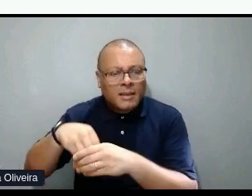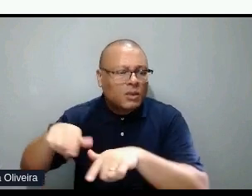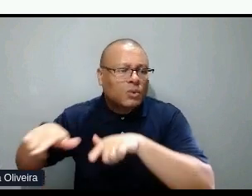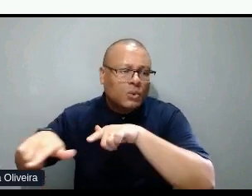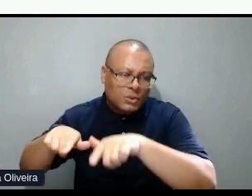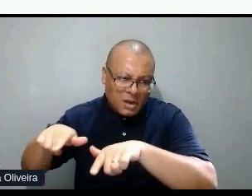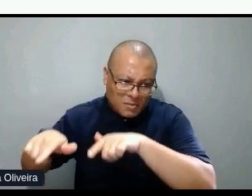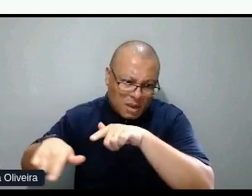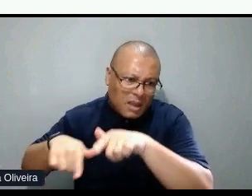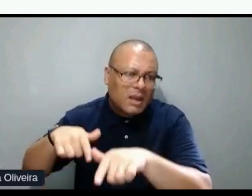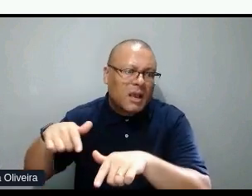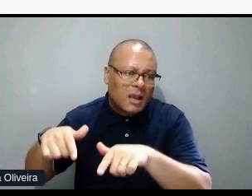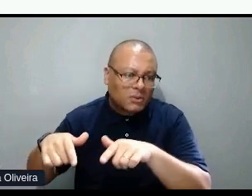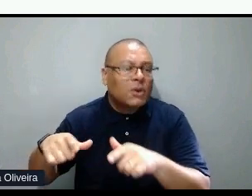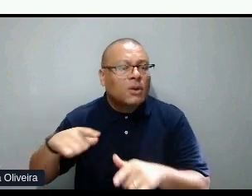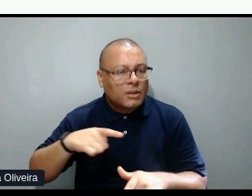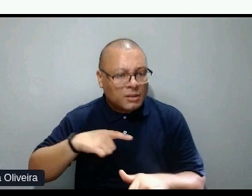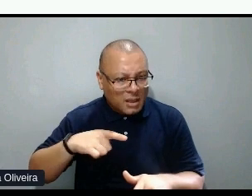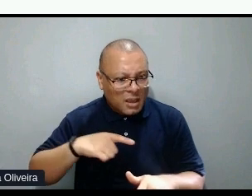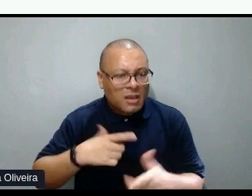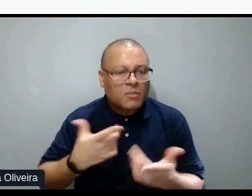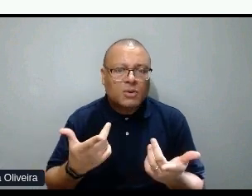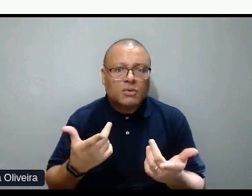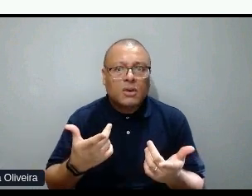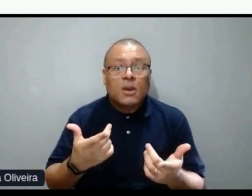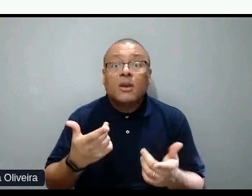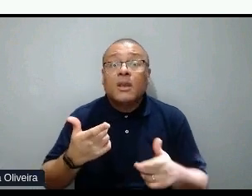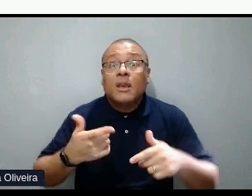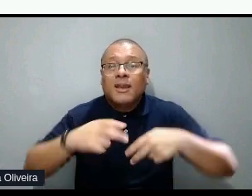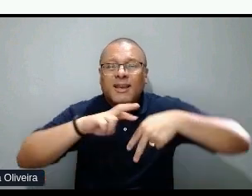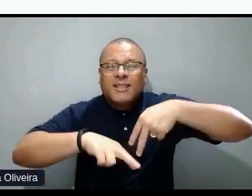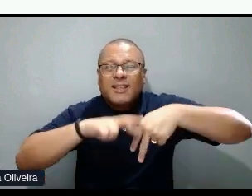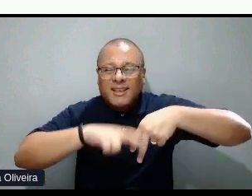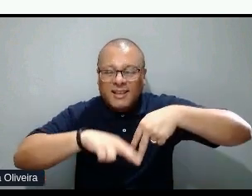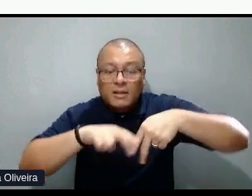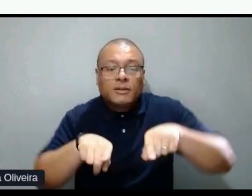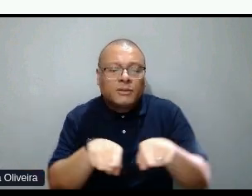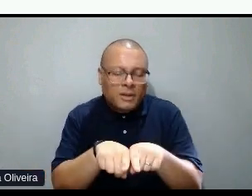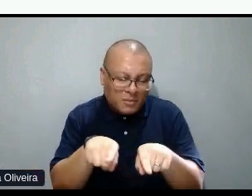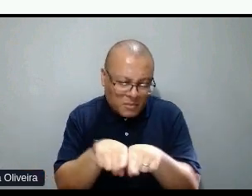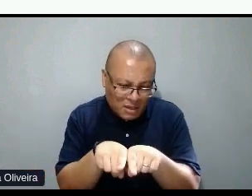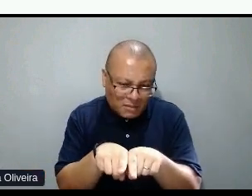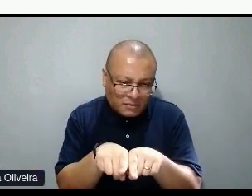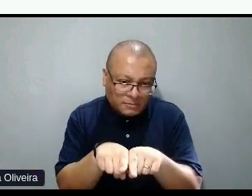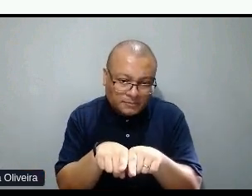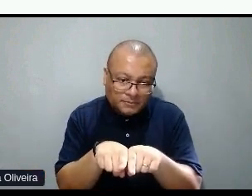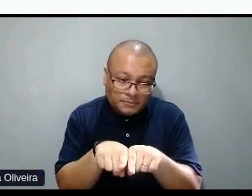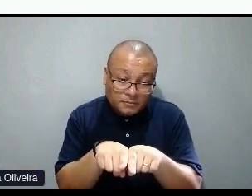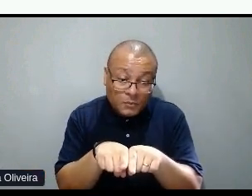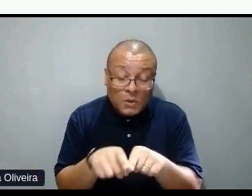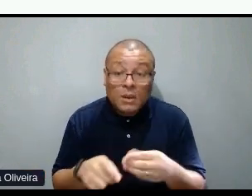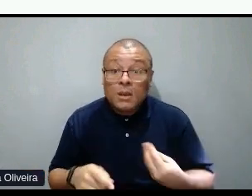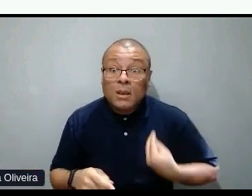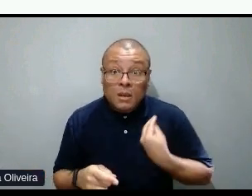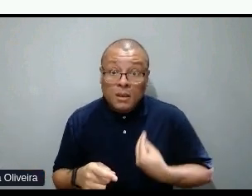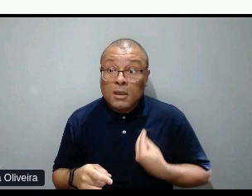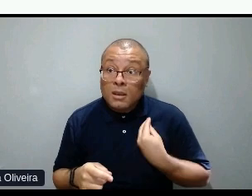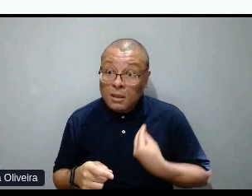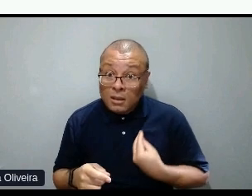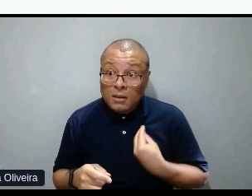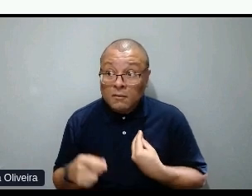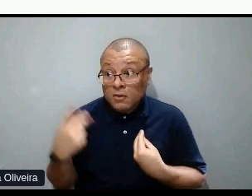lot of people of different sexual orientation than being straight cis are leaving the industry because they're